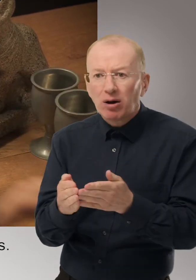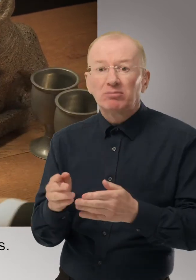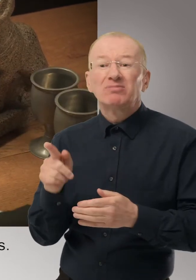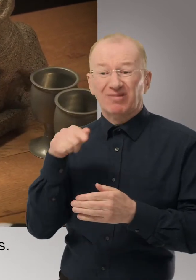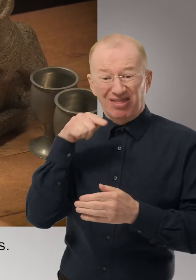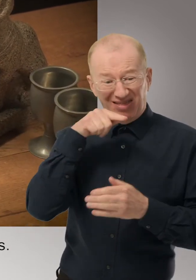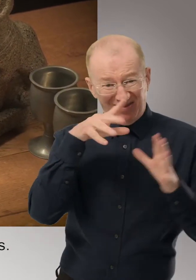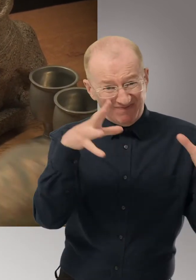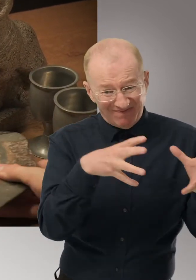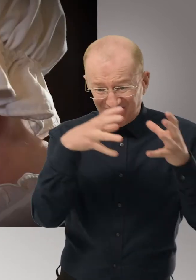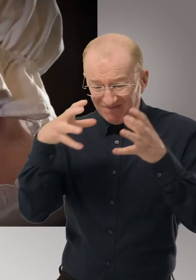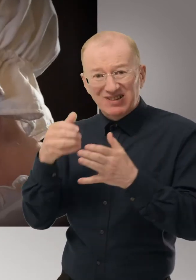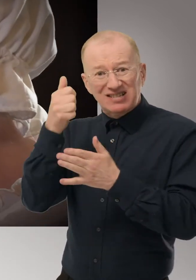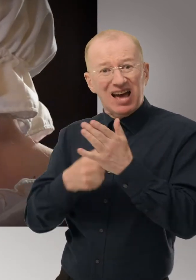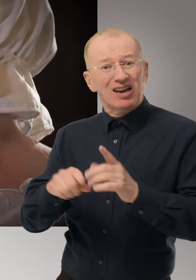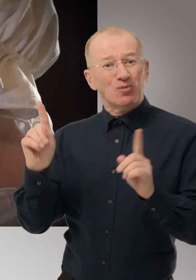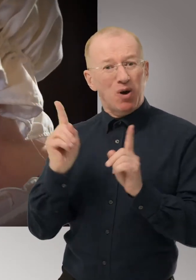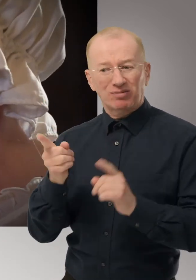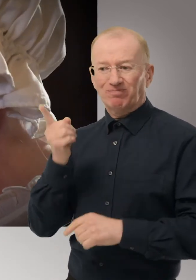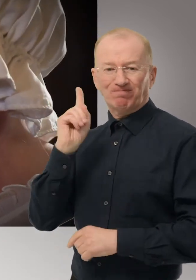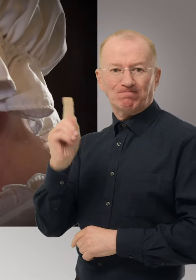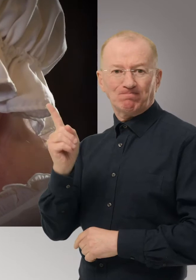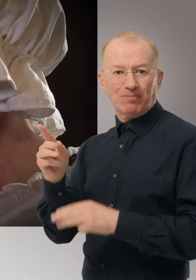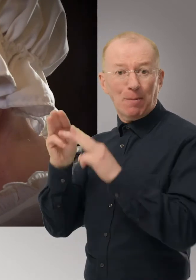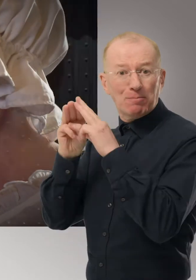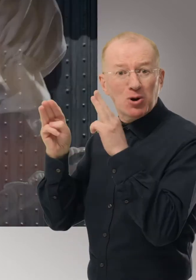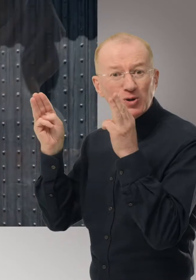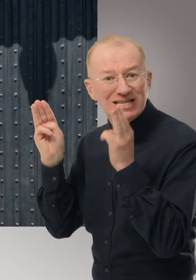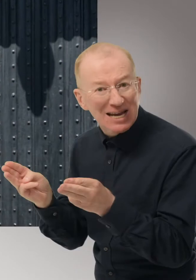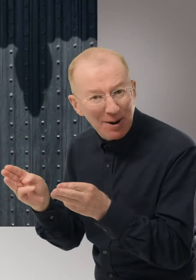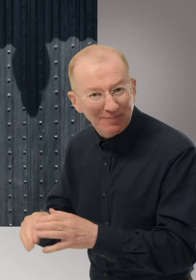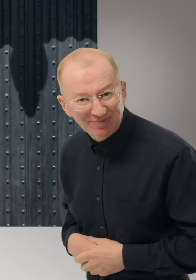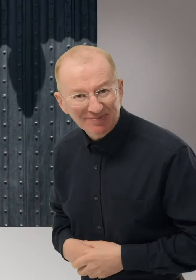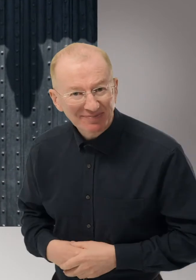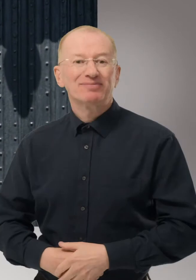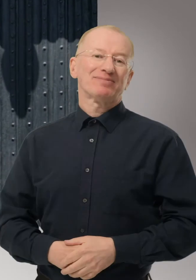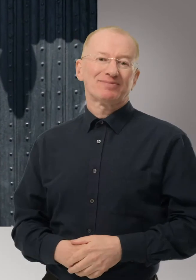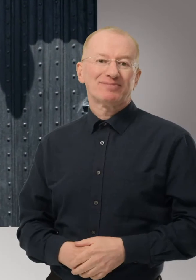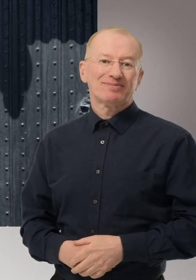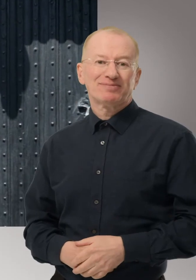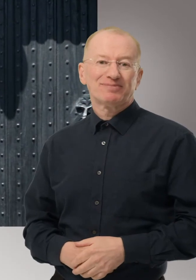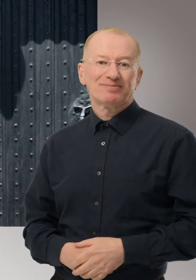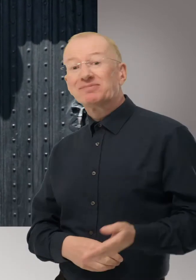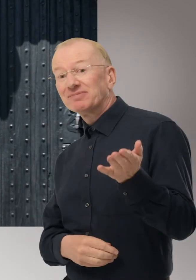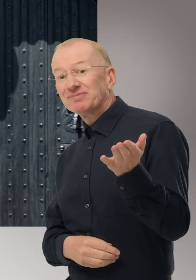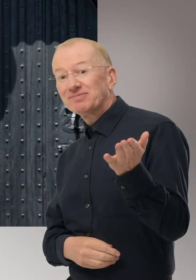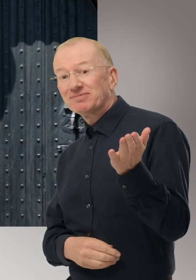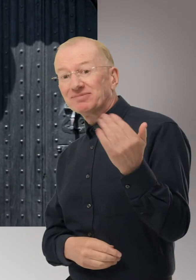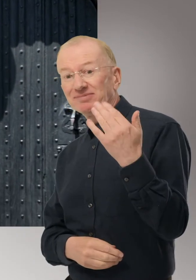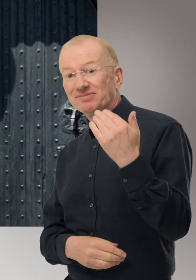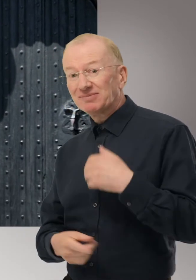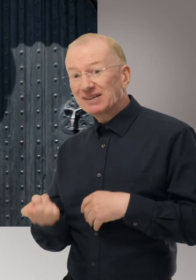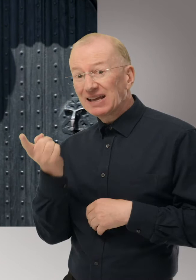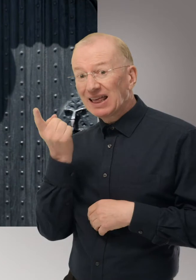or Greek pots. How his housekeeper moaned about the dusting. But those collections were the start of the